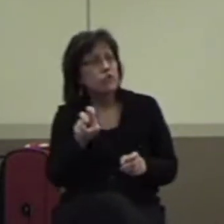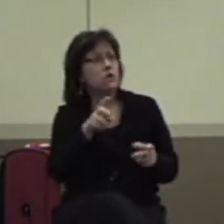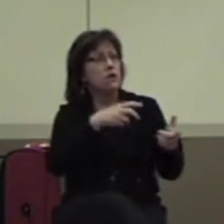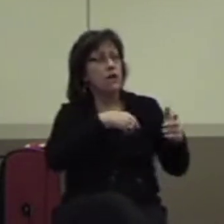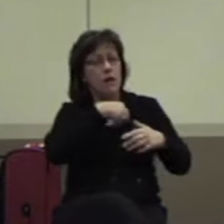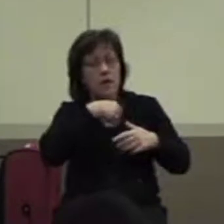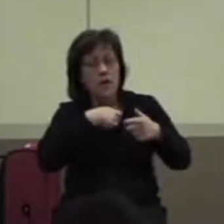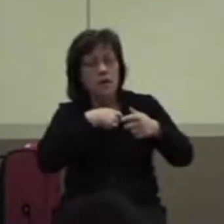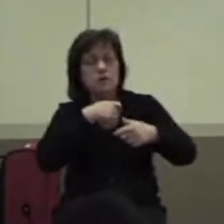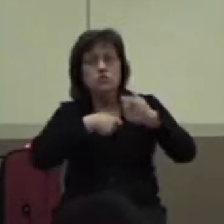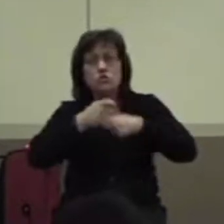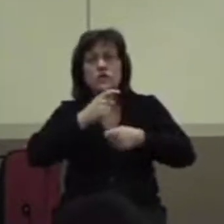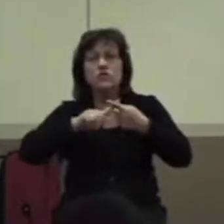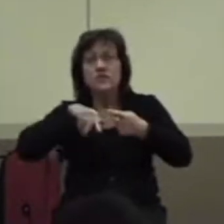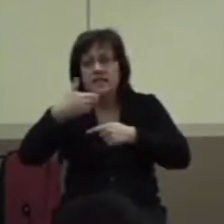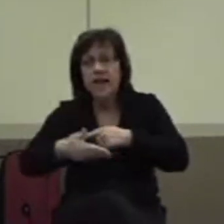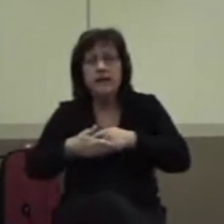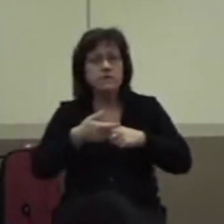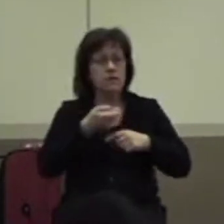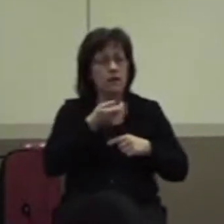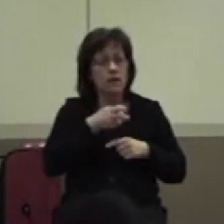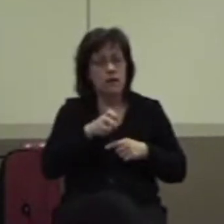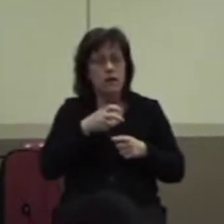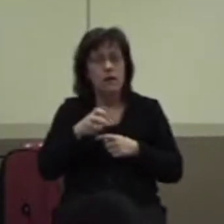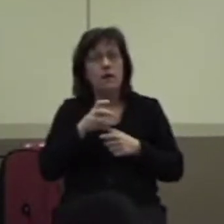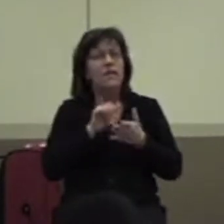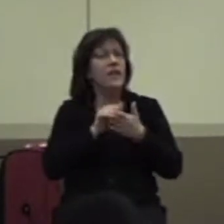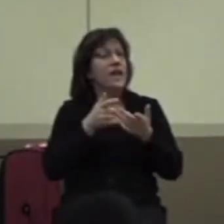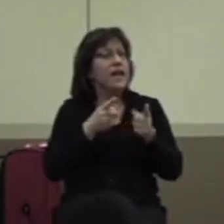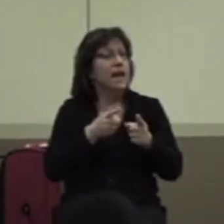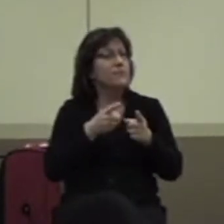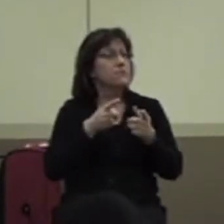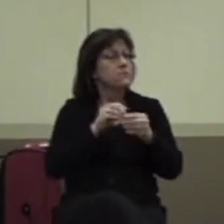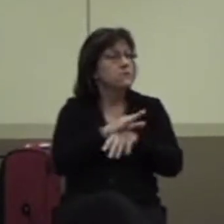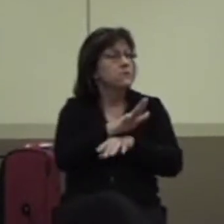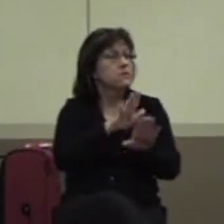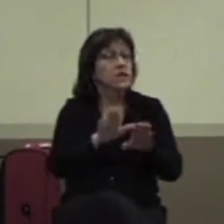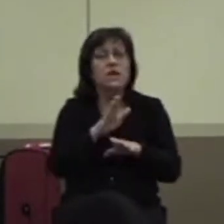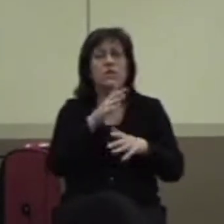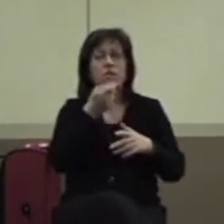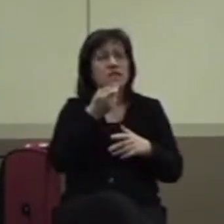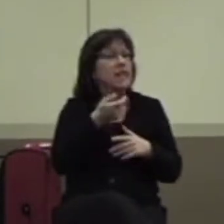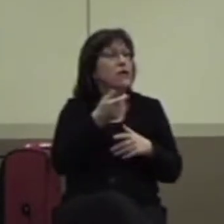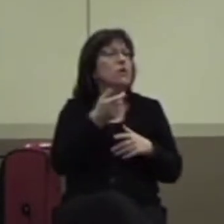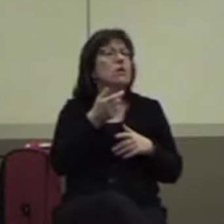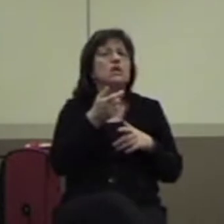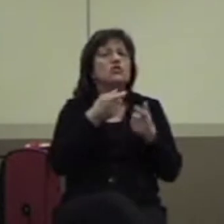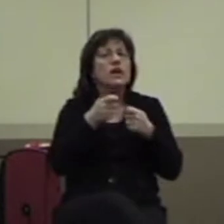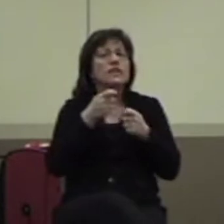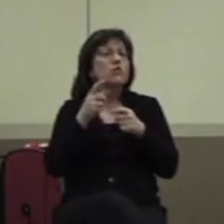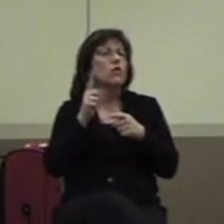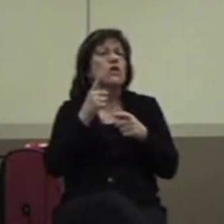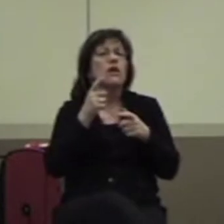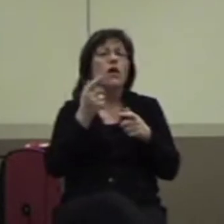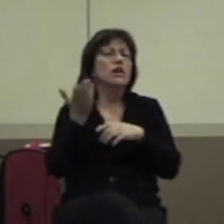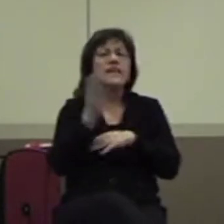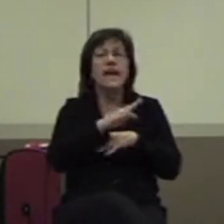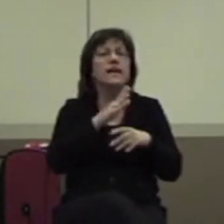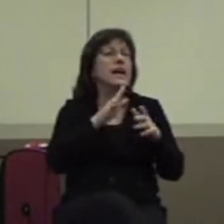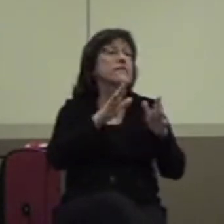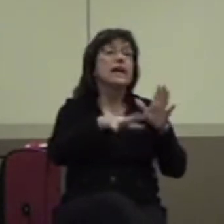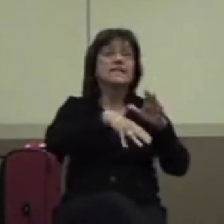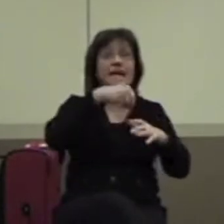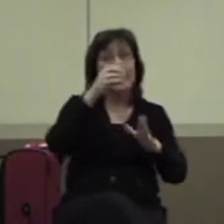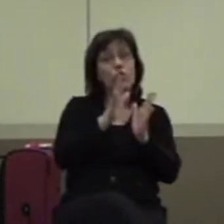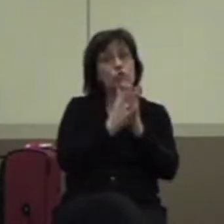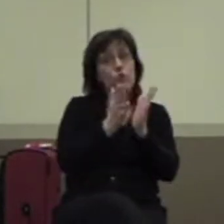behavior with kids. Those little transitions that happen all day long where kids have to take their books out of their desk and open them up to